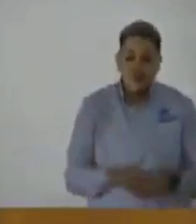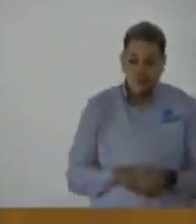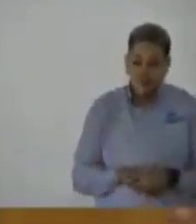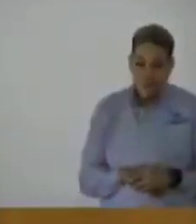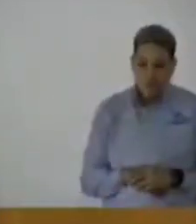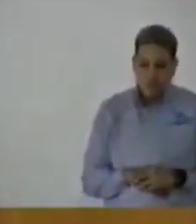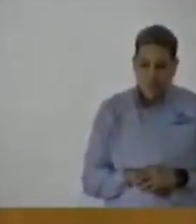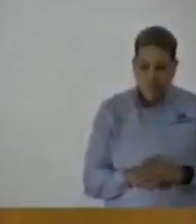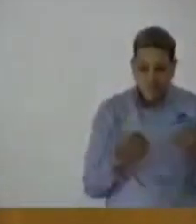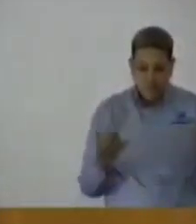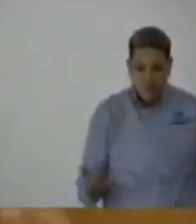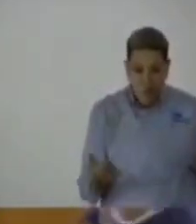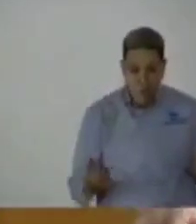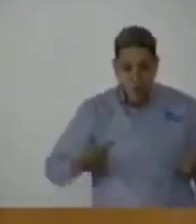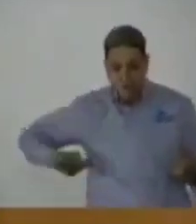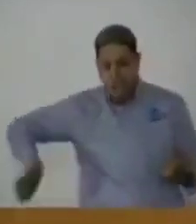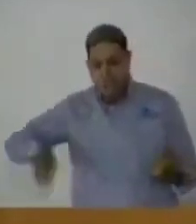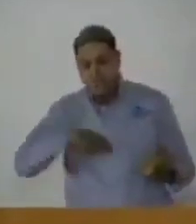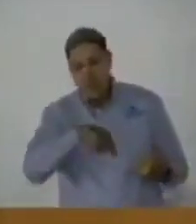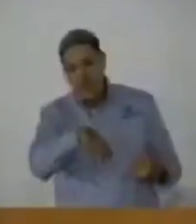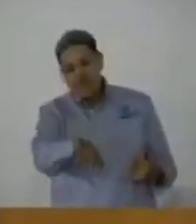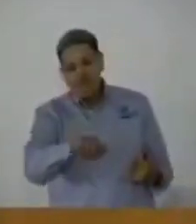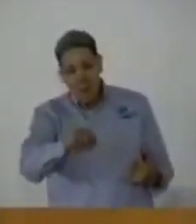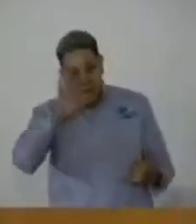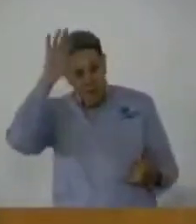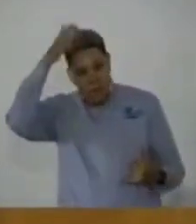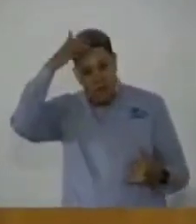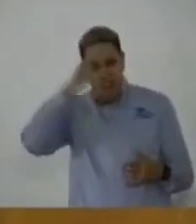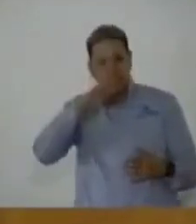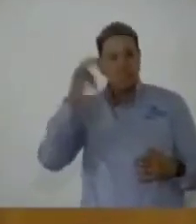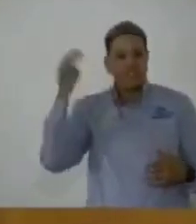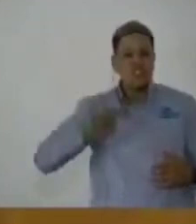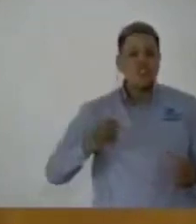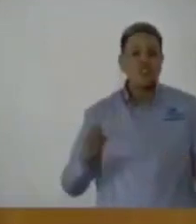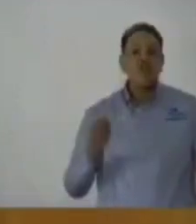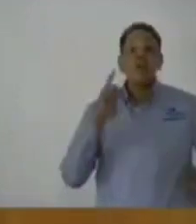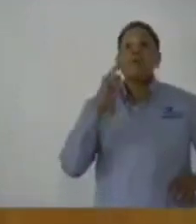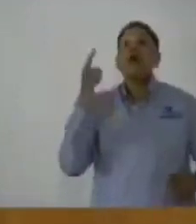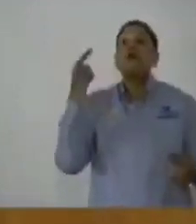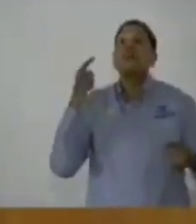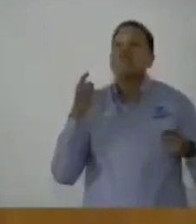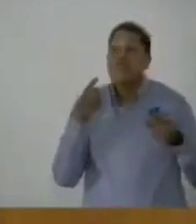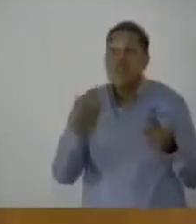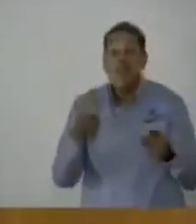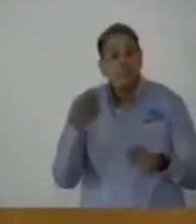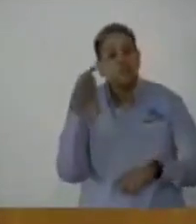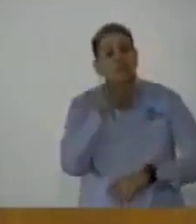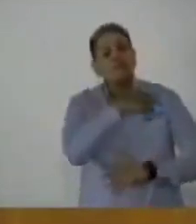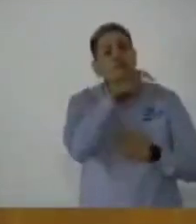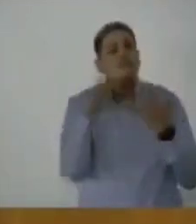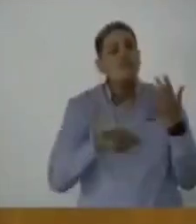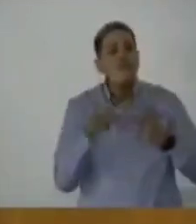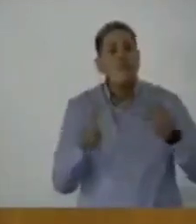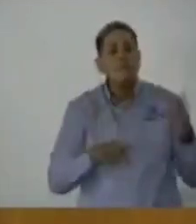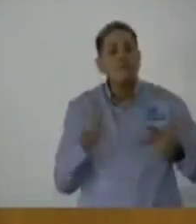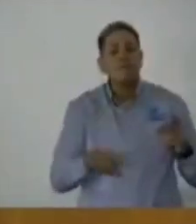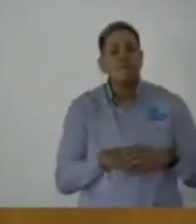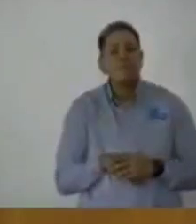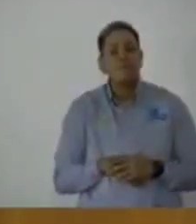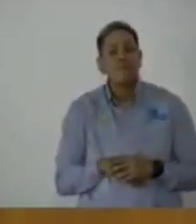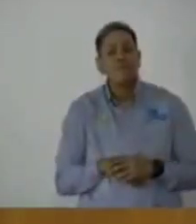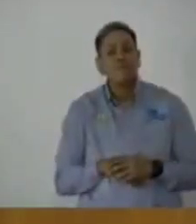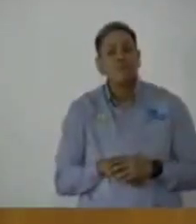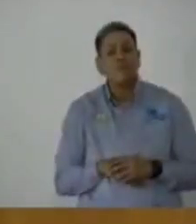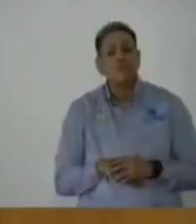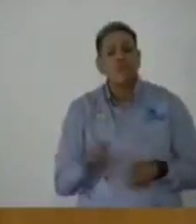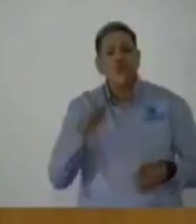And now we are robbing Portia Simpson of history by claiming that these are the people that